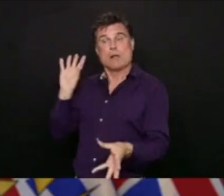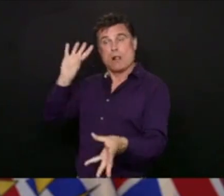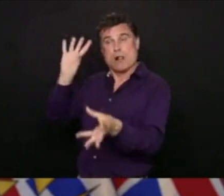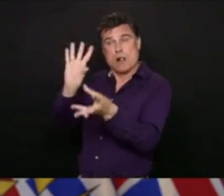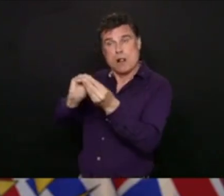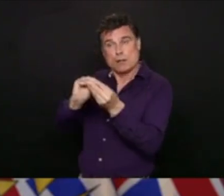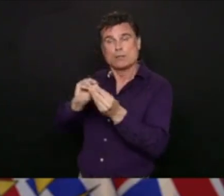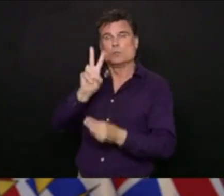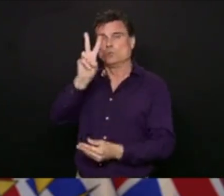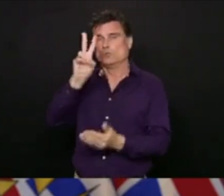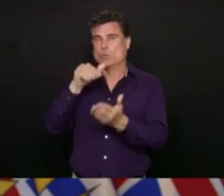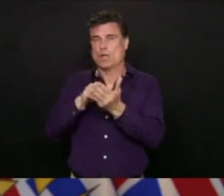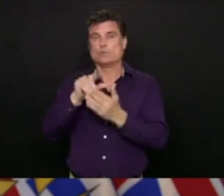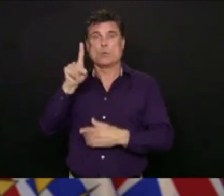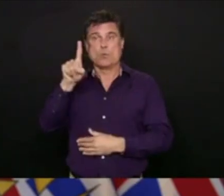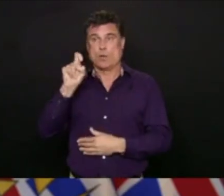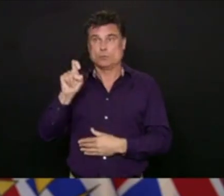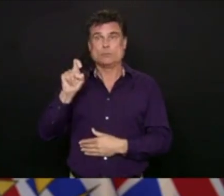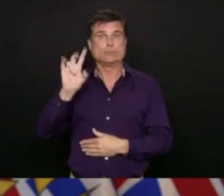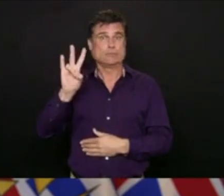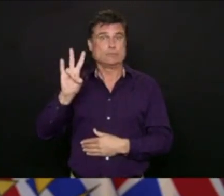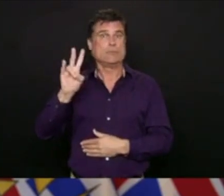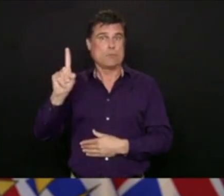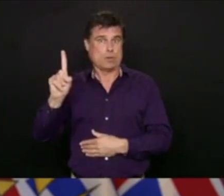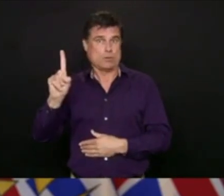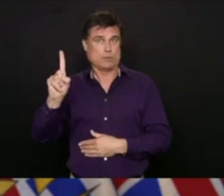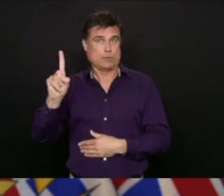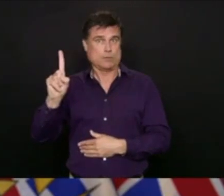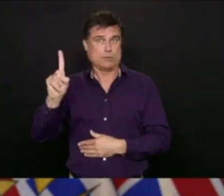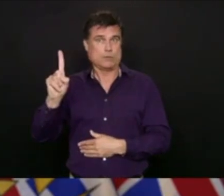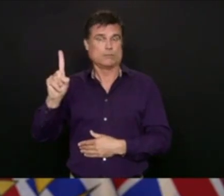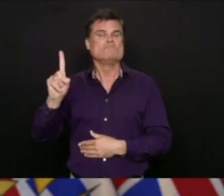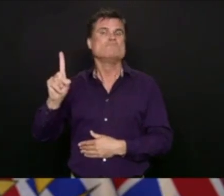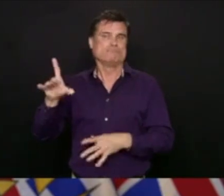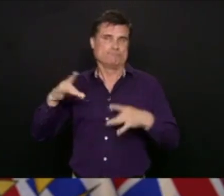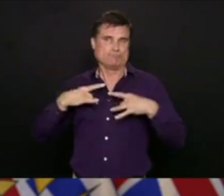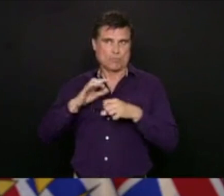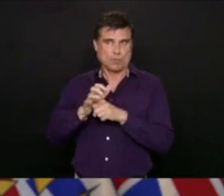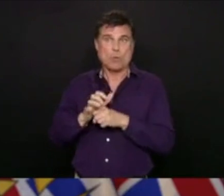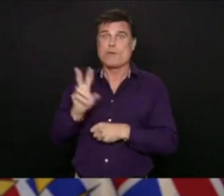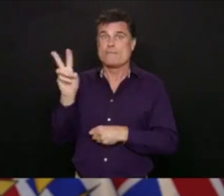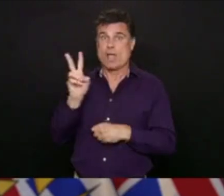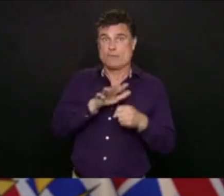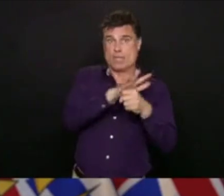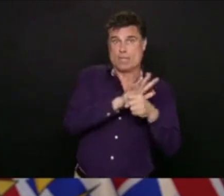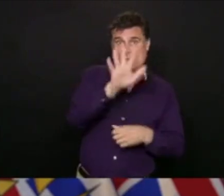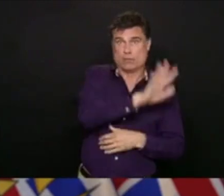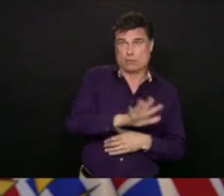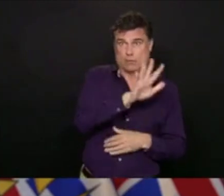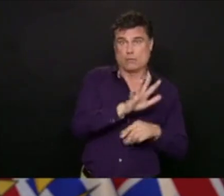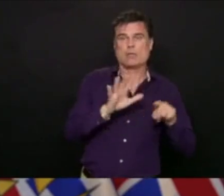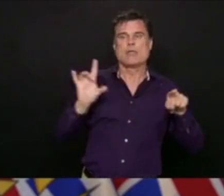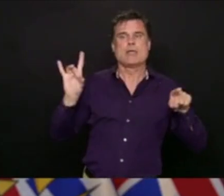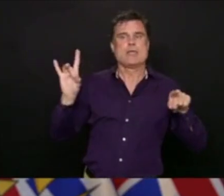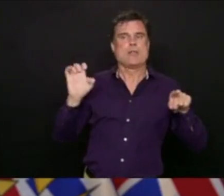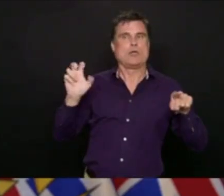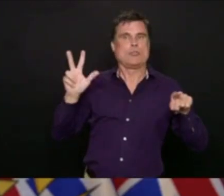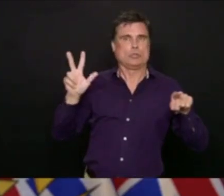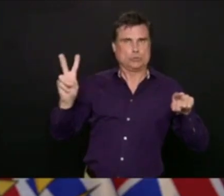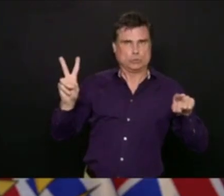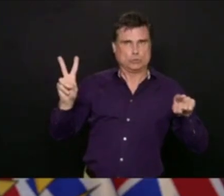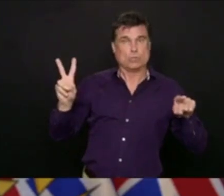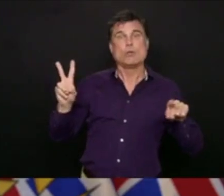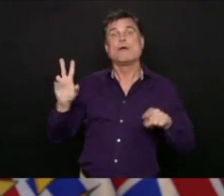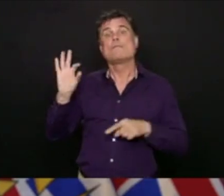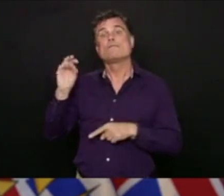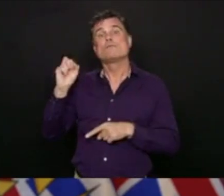2,171 people. This includes 832 people in the Vancouver Coastal Health Region, 992 in